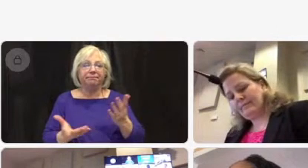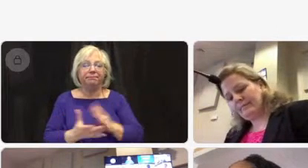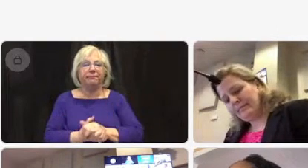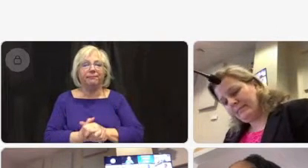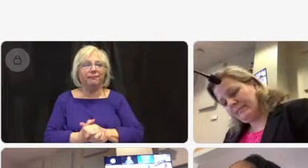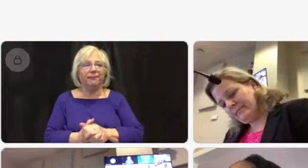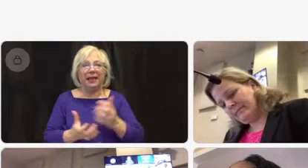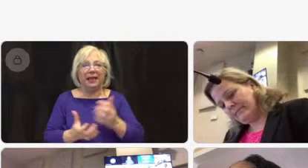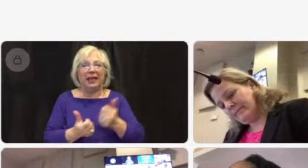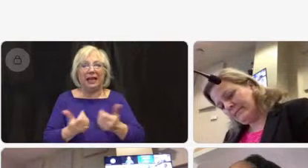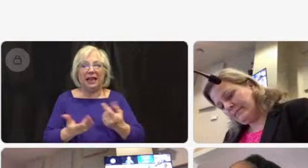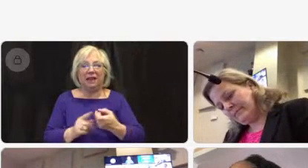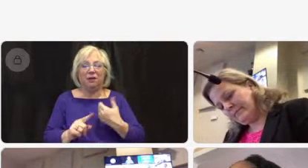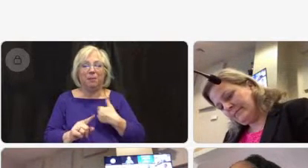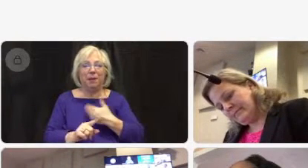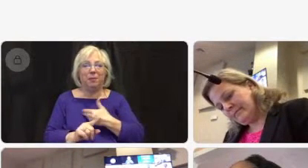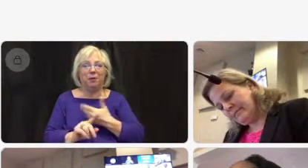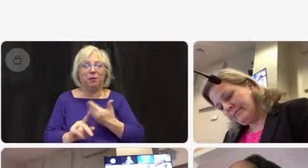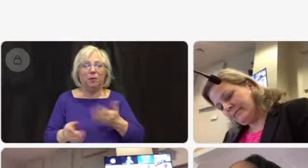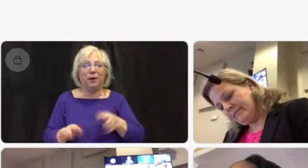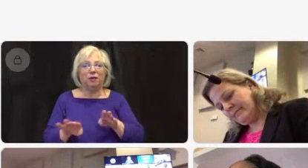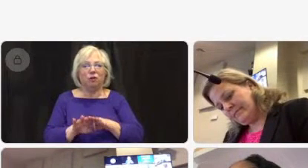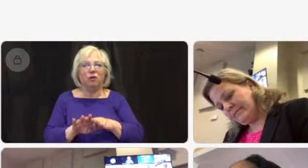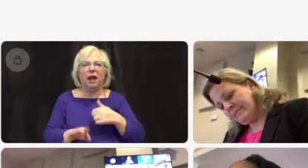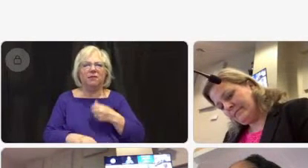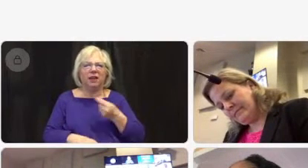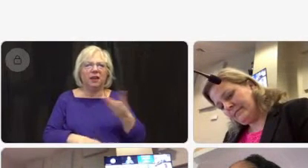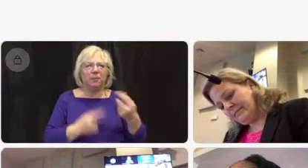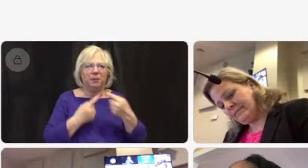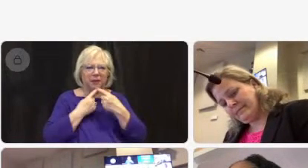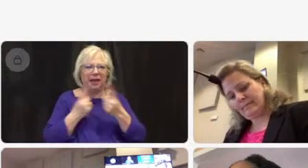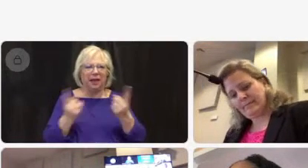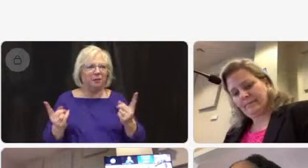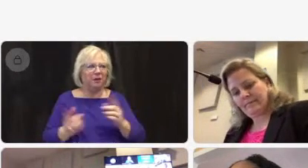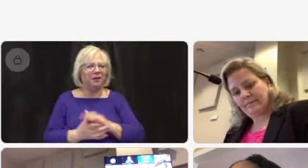anything from members of the board before we adjourn? I got a couple announcements, but.